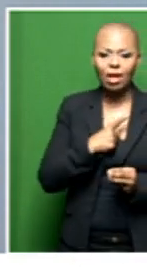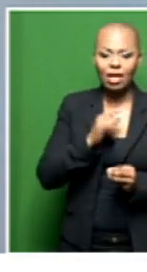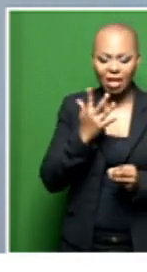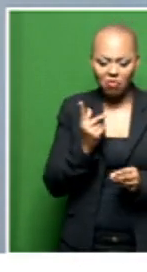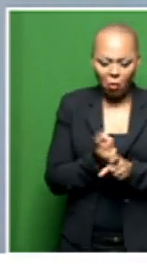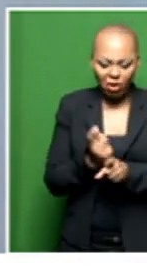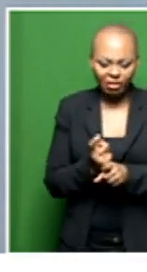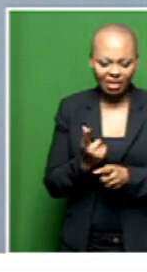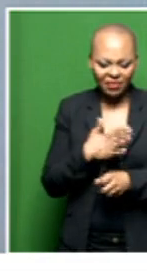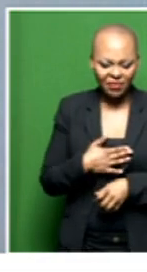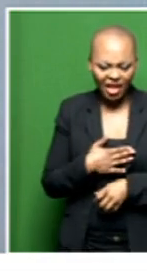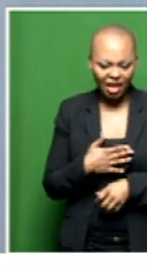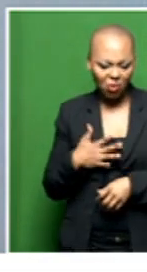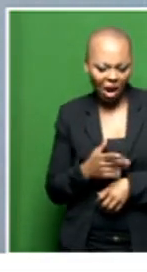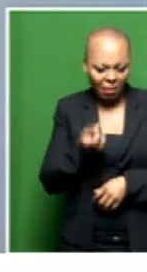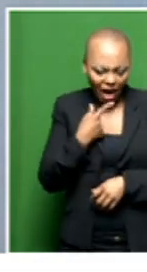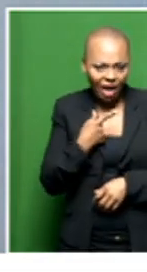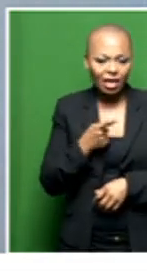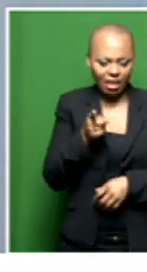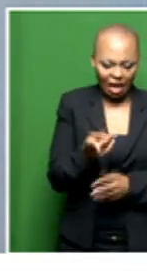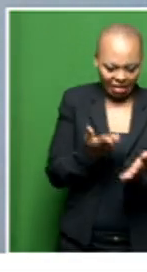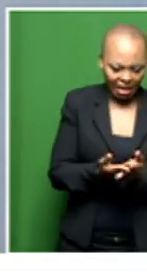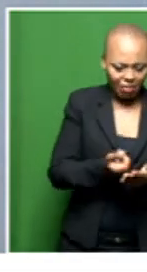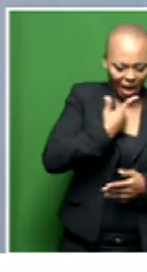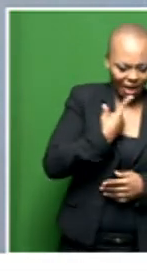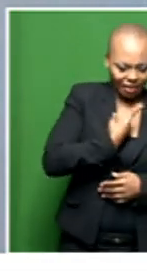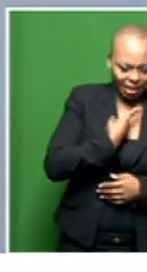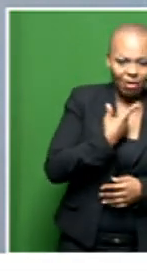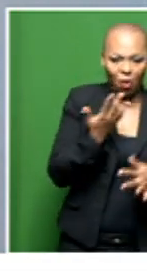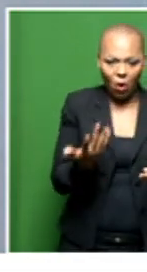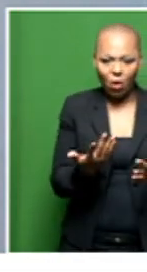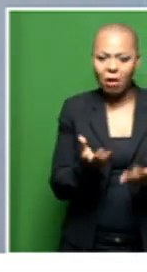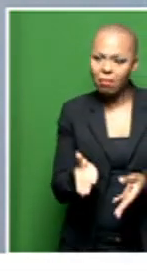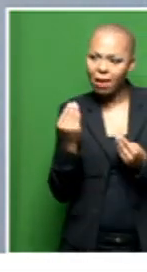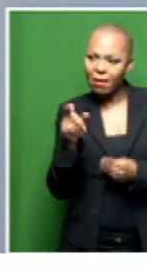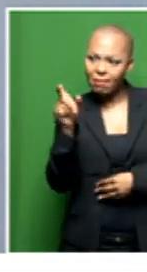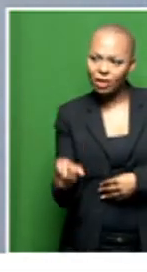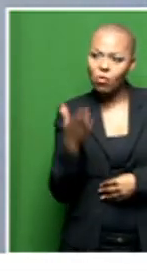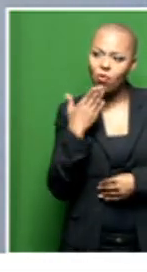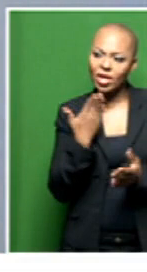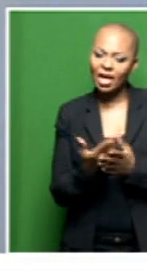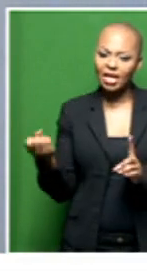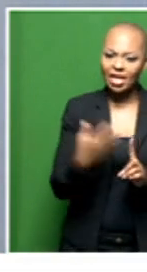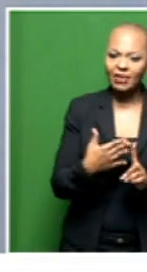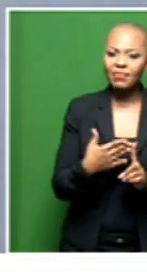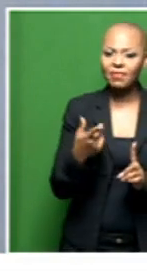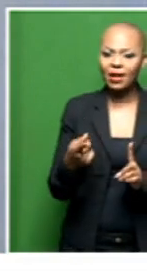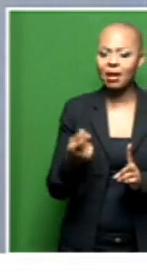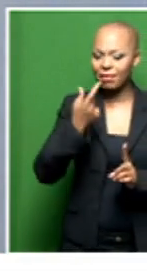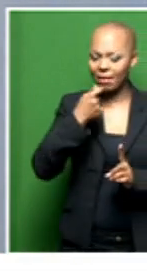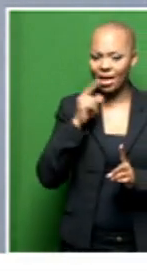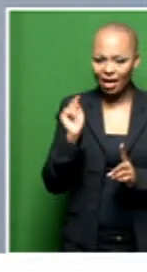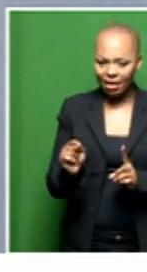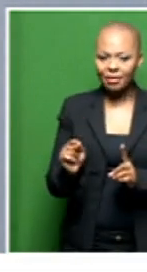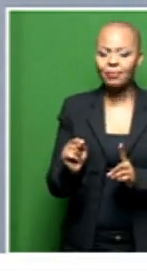she kind of has to find these people who can supply her the drugs. So it sounds like quite a dark and